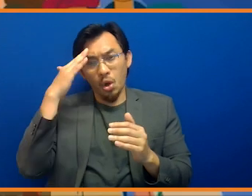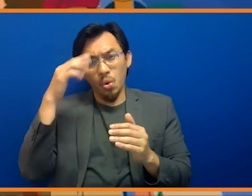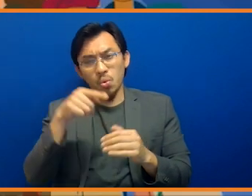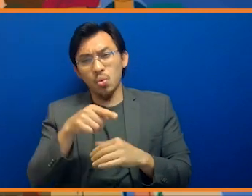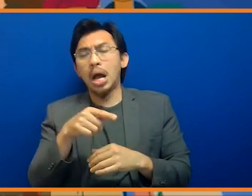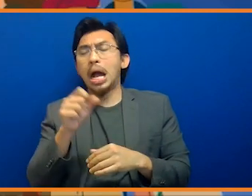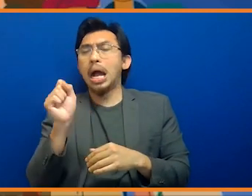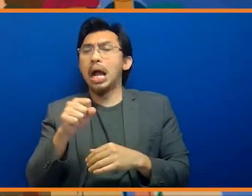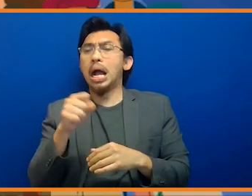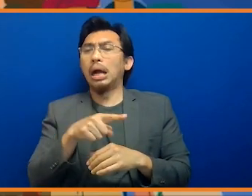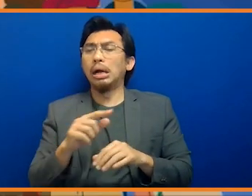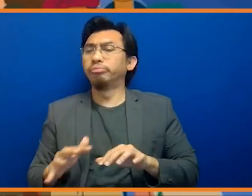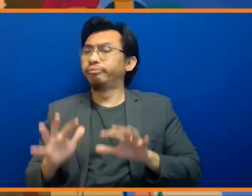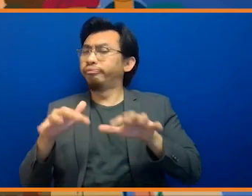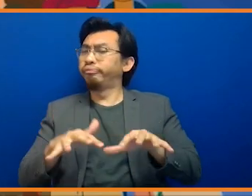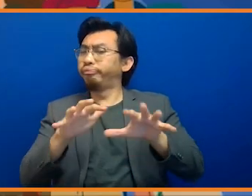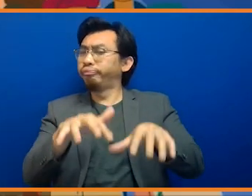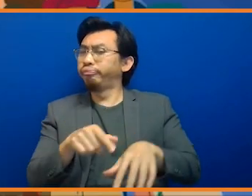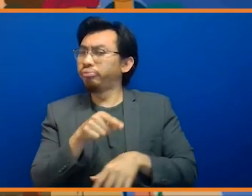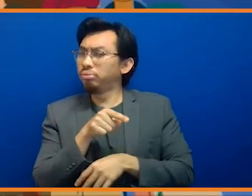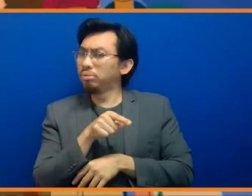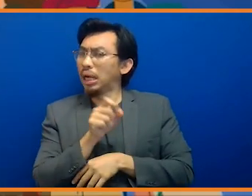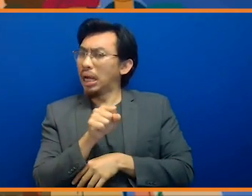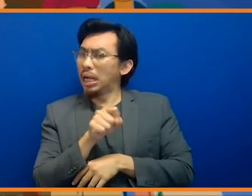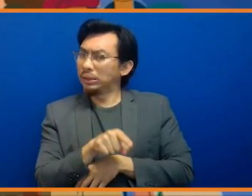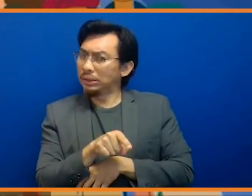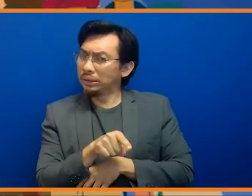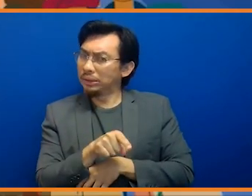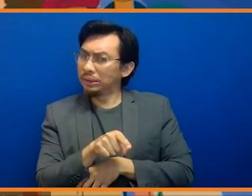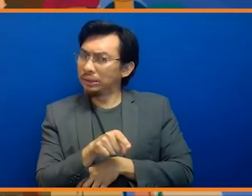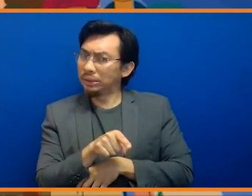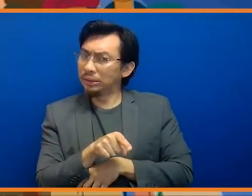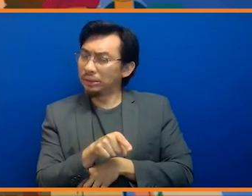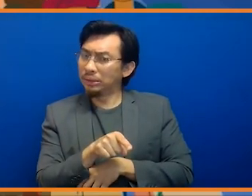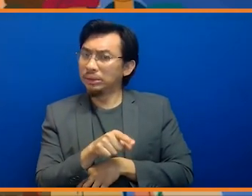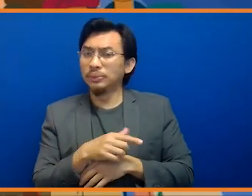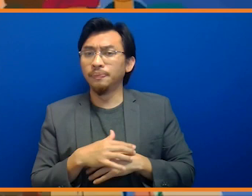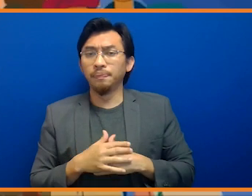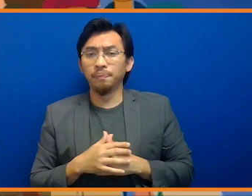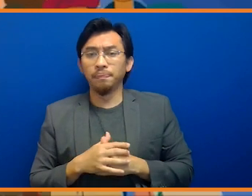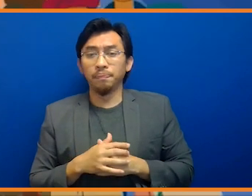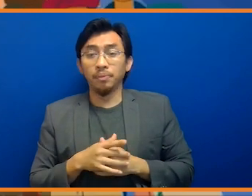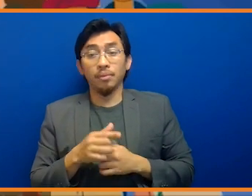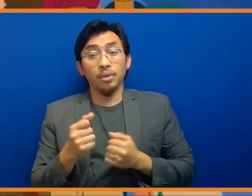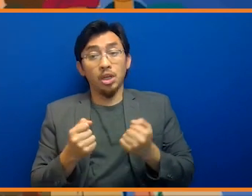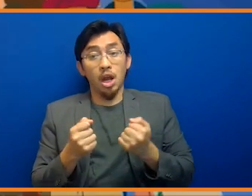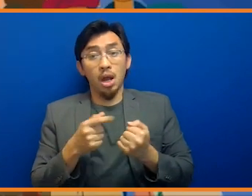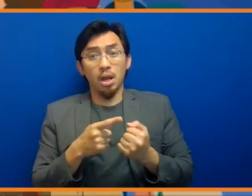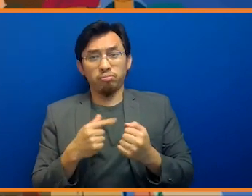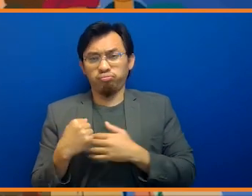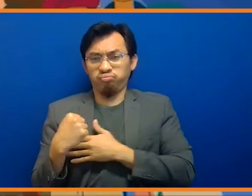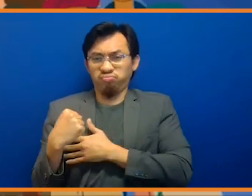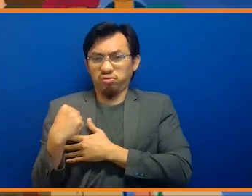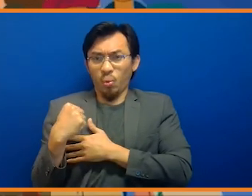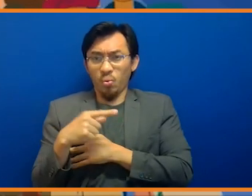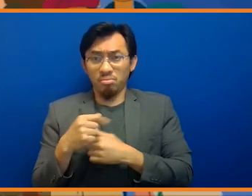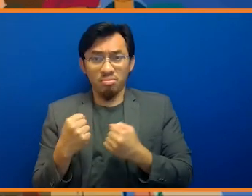this is because of tsunami struggling. Even the car, very powerful